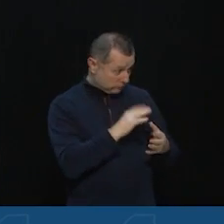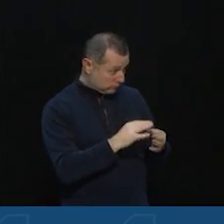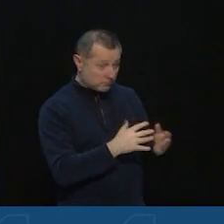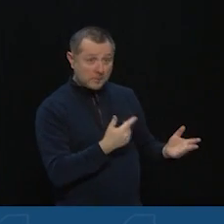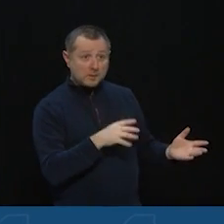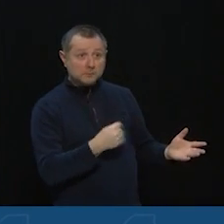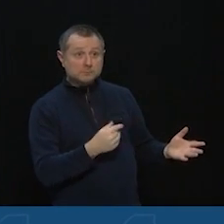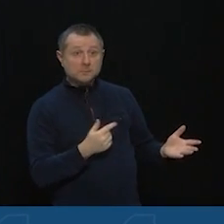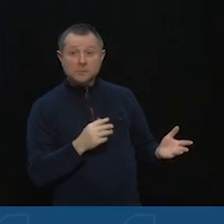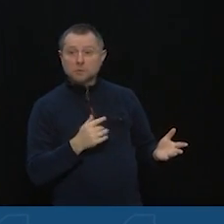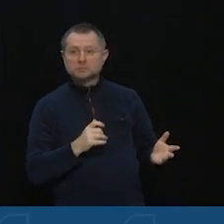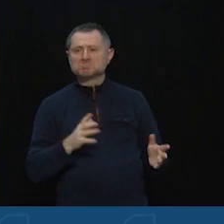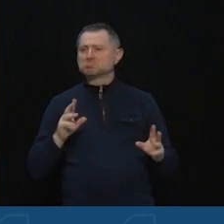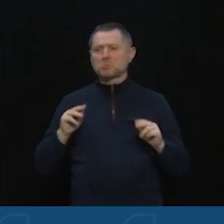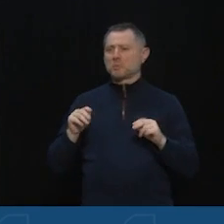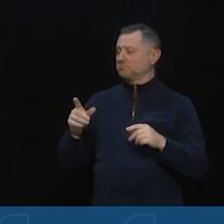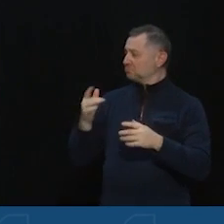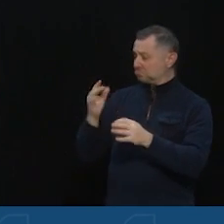Or? Okay.